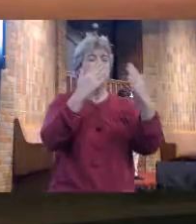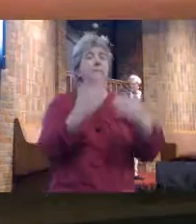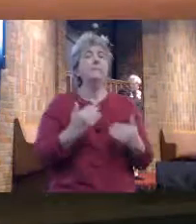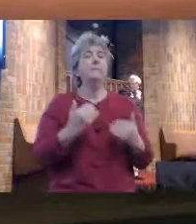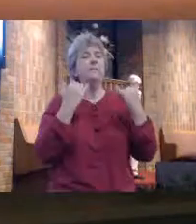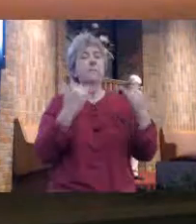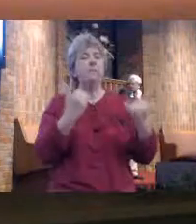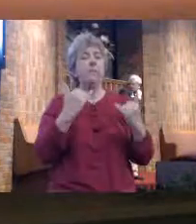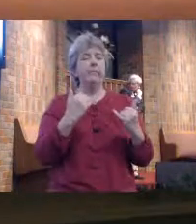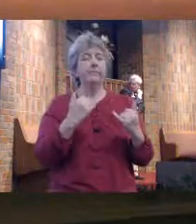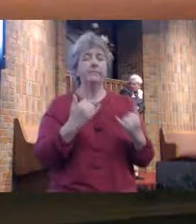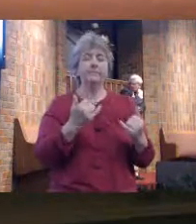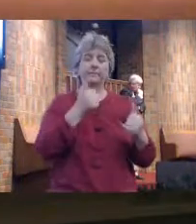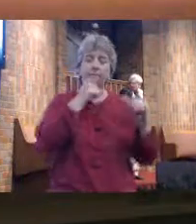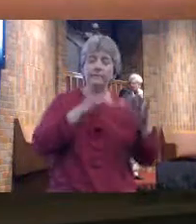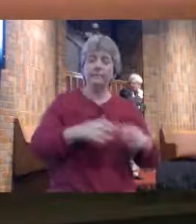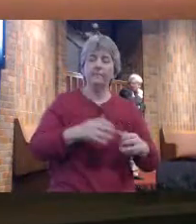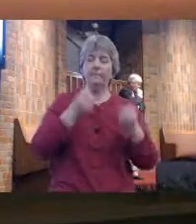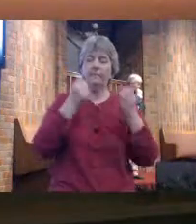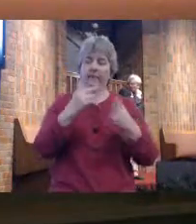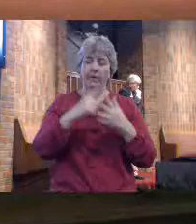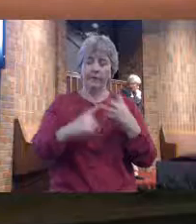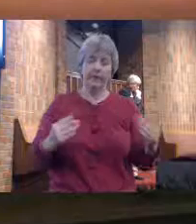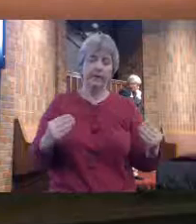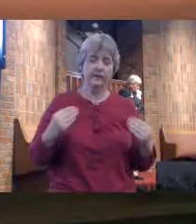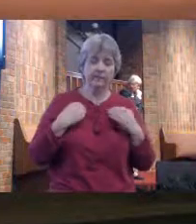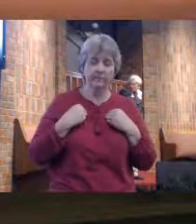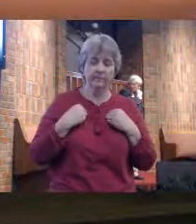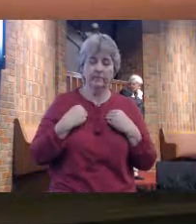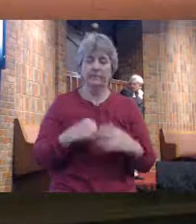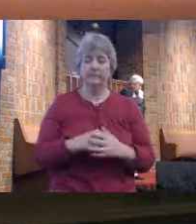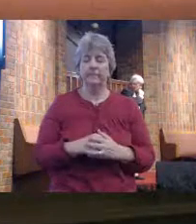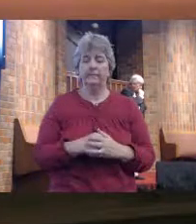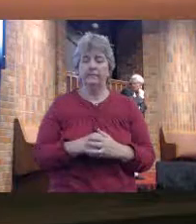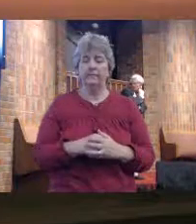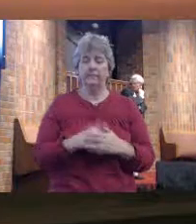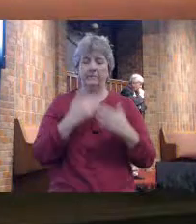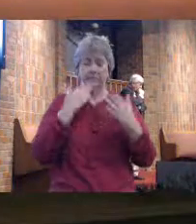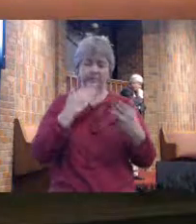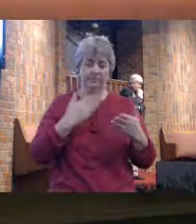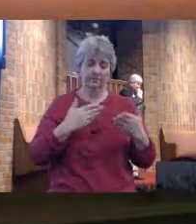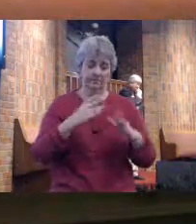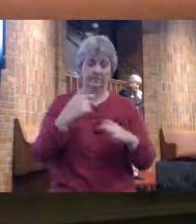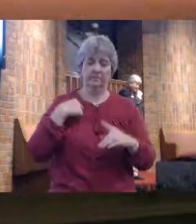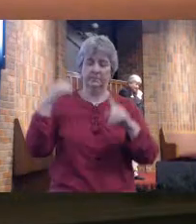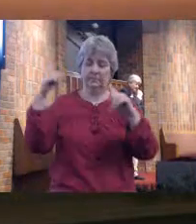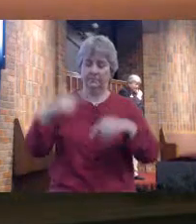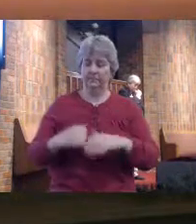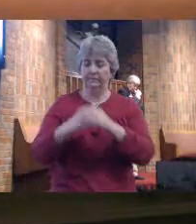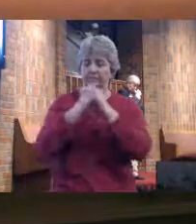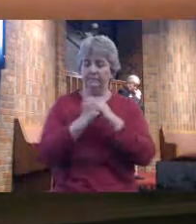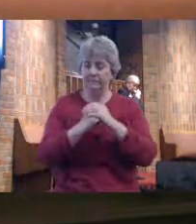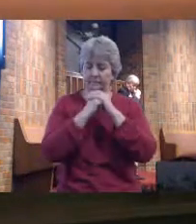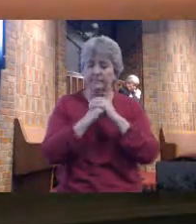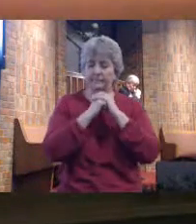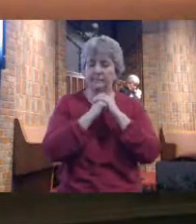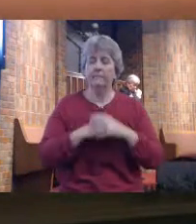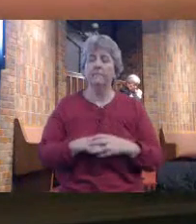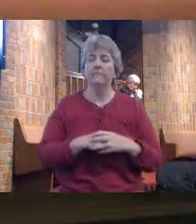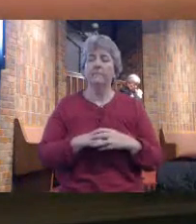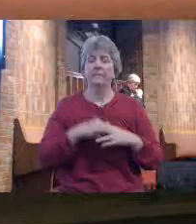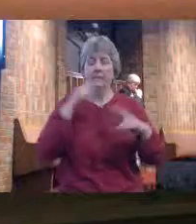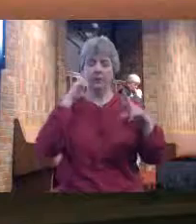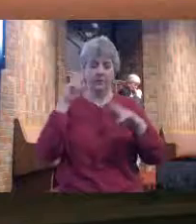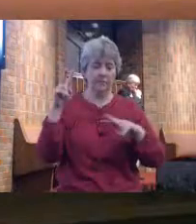thank you for all the many blessings that you give us. We thank you for allowing us to come and worship you this morning. We ask you to watch over the